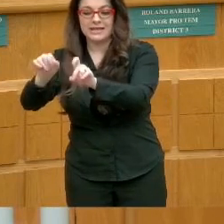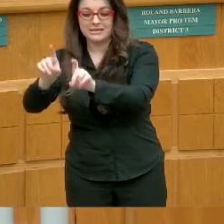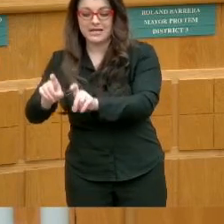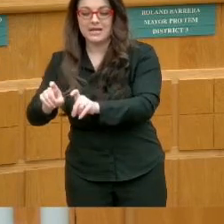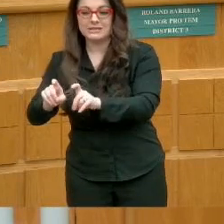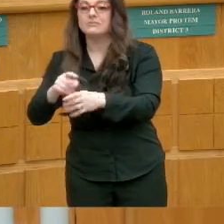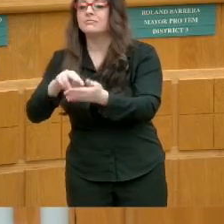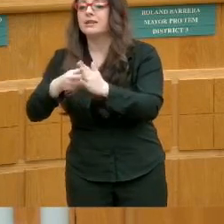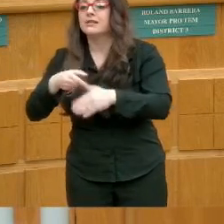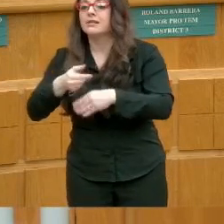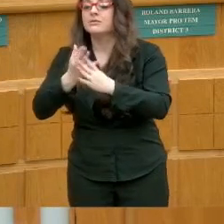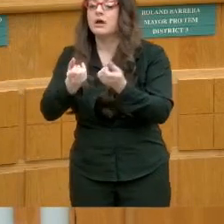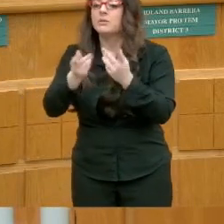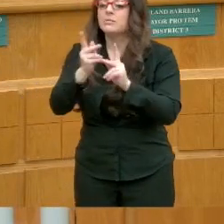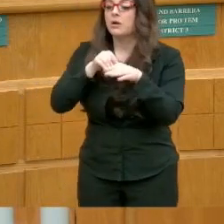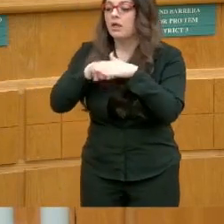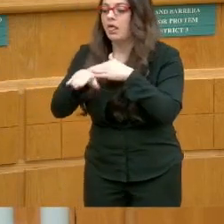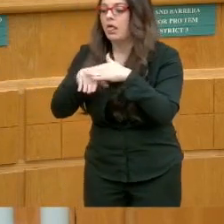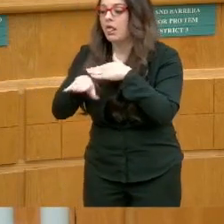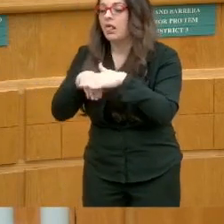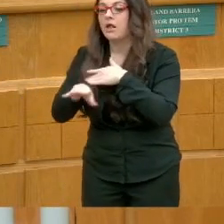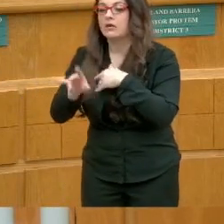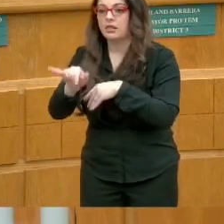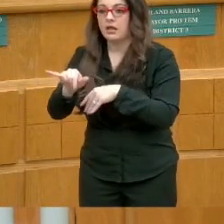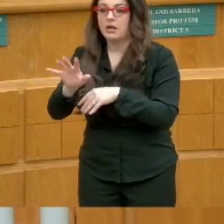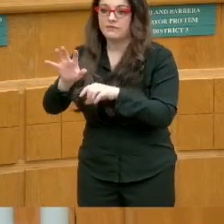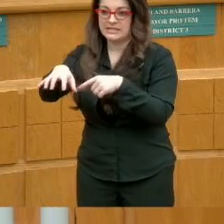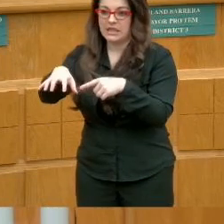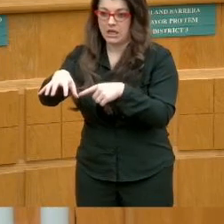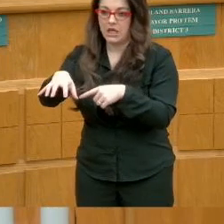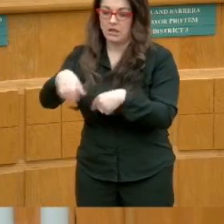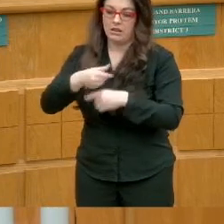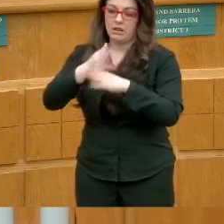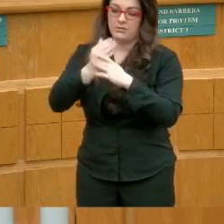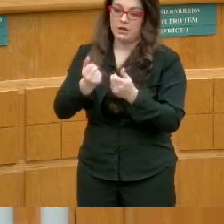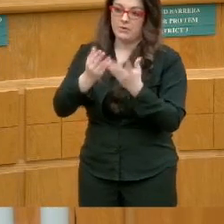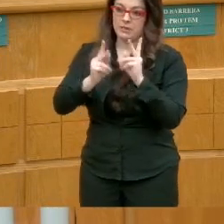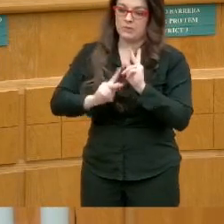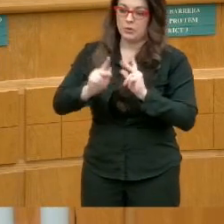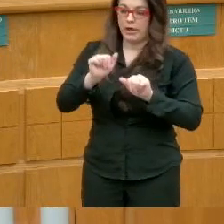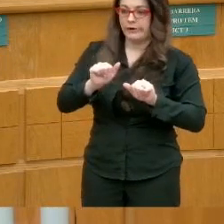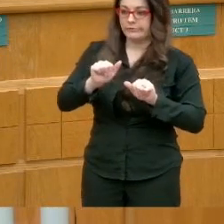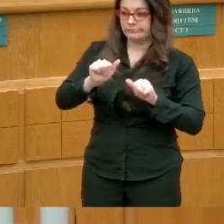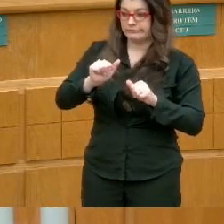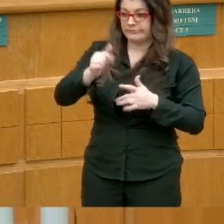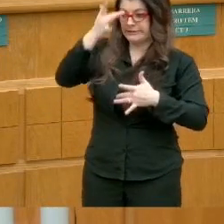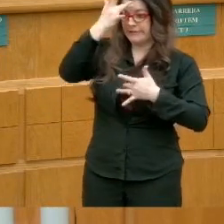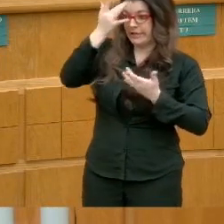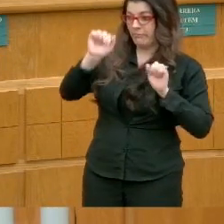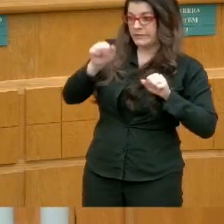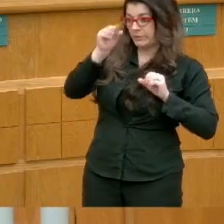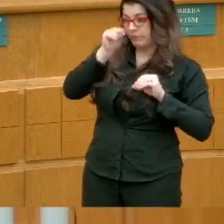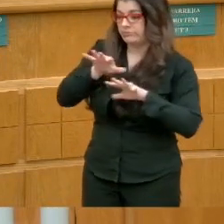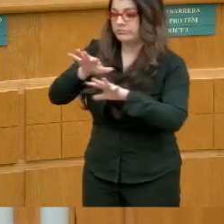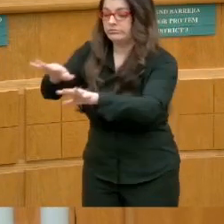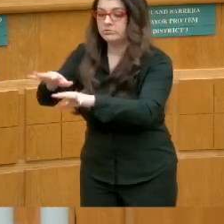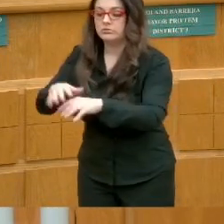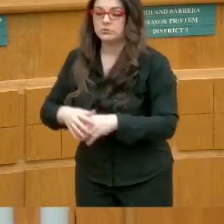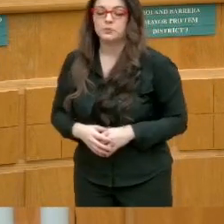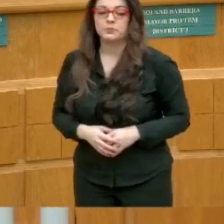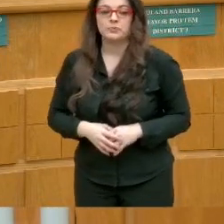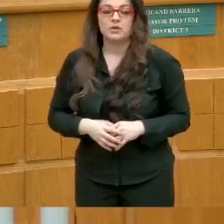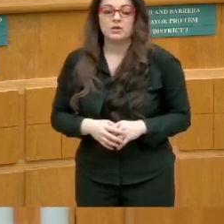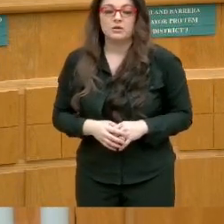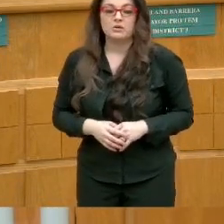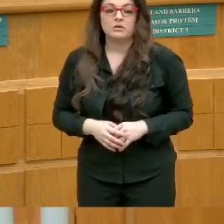more people coming in, the more possibility of possible exposure from, any potential breaks in donning or doffing. And so